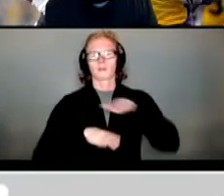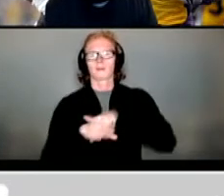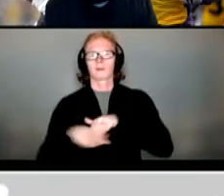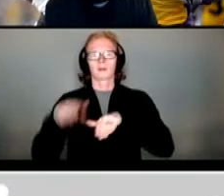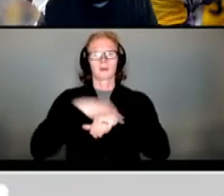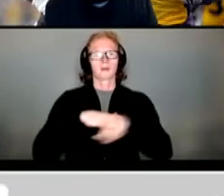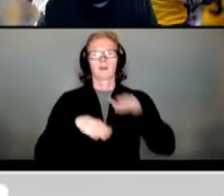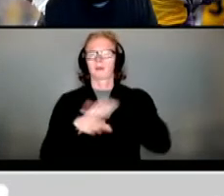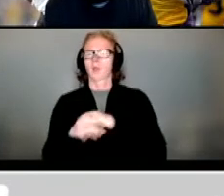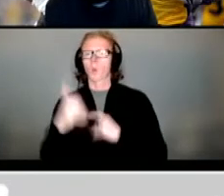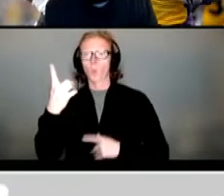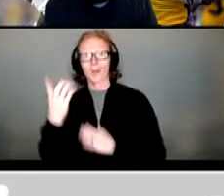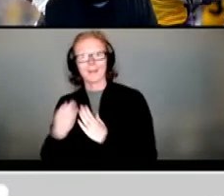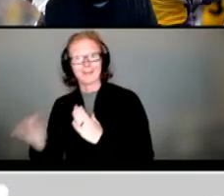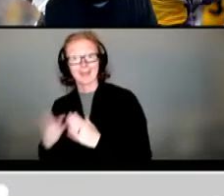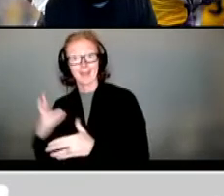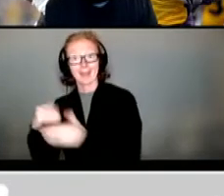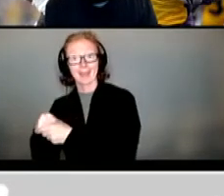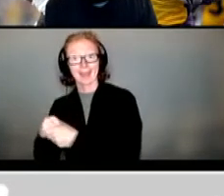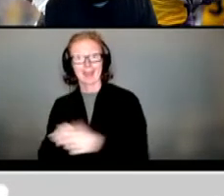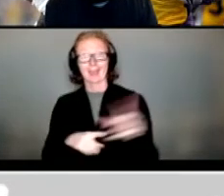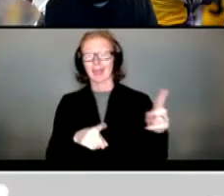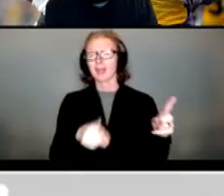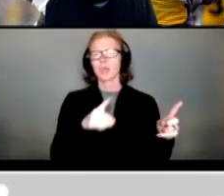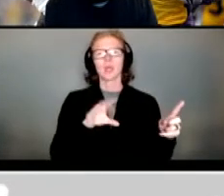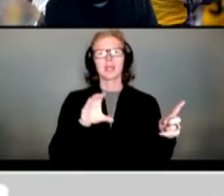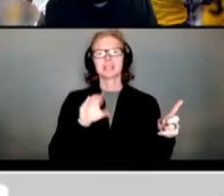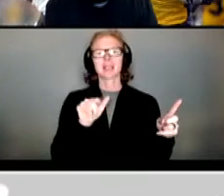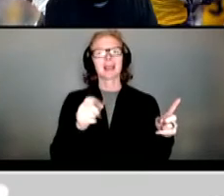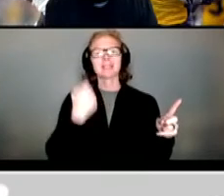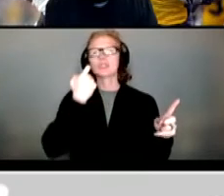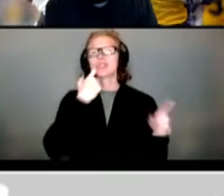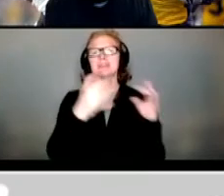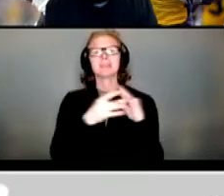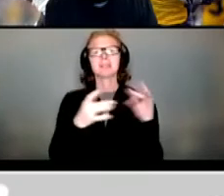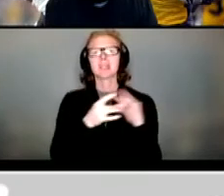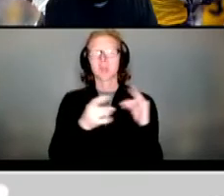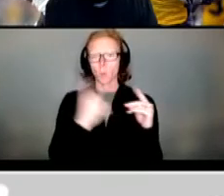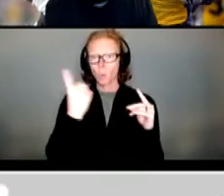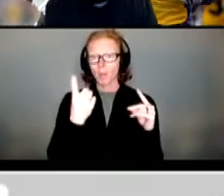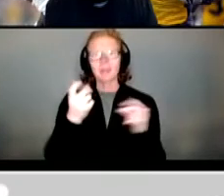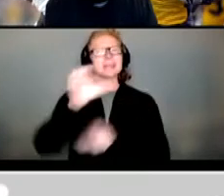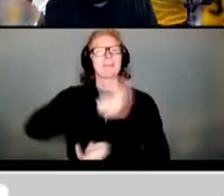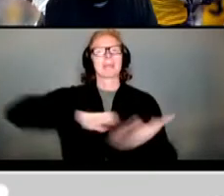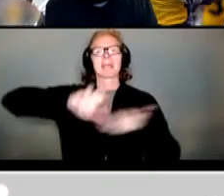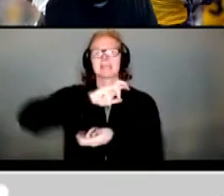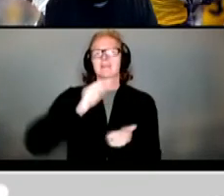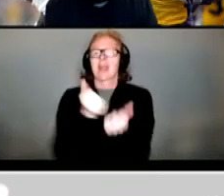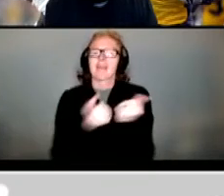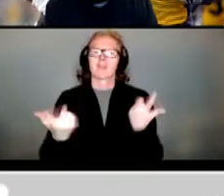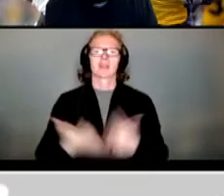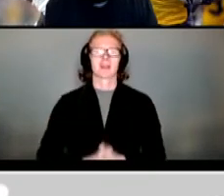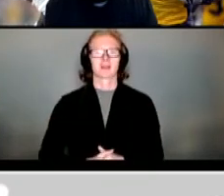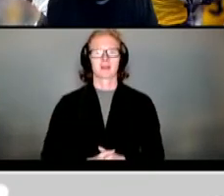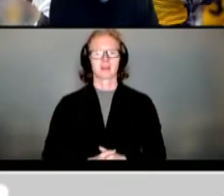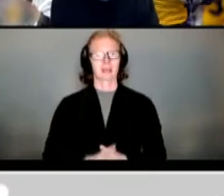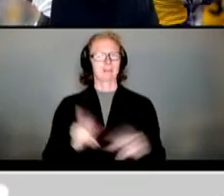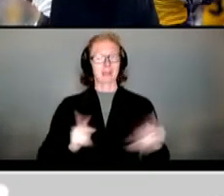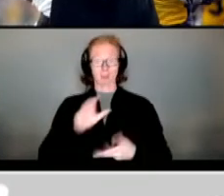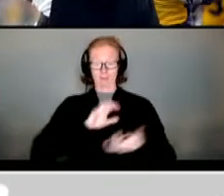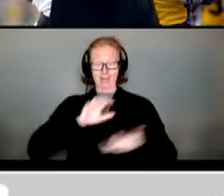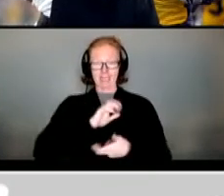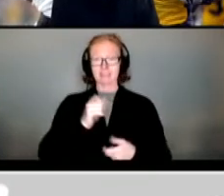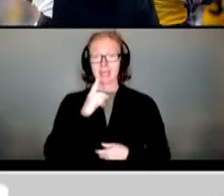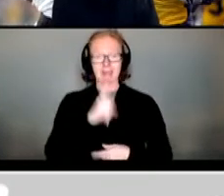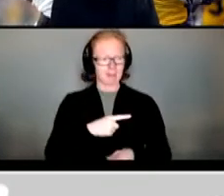is one thing, as Celeste wonderfully alluded to. People are mixes. People are mixed, and people have